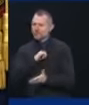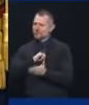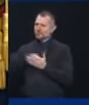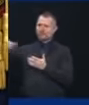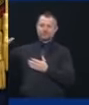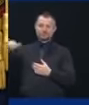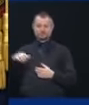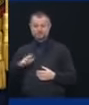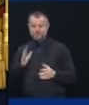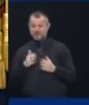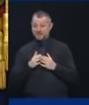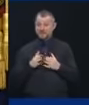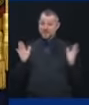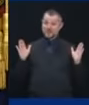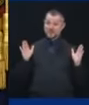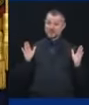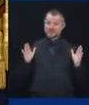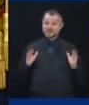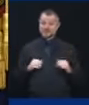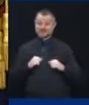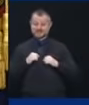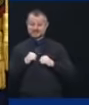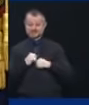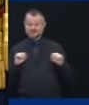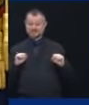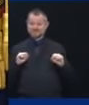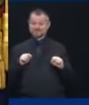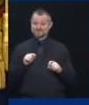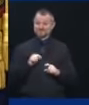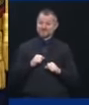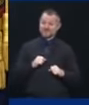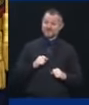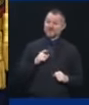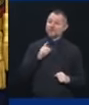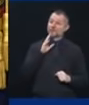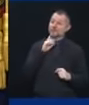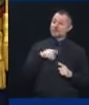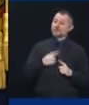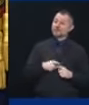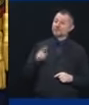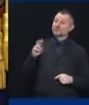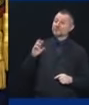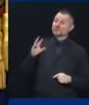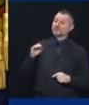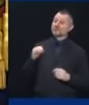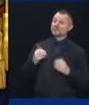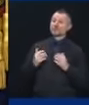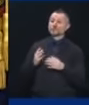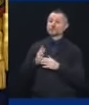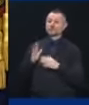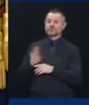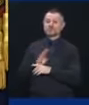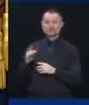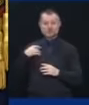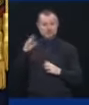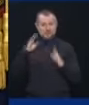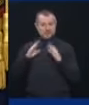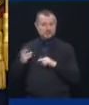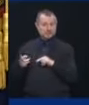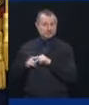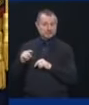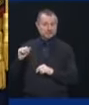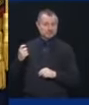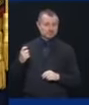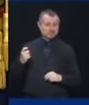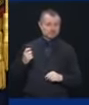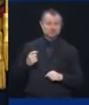safety reform, because you want to talk about 250 business leaders saying they're worried about taxes. You know what their